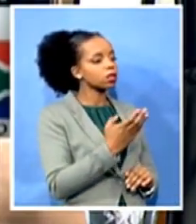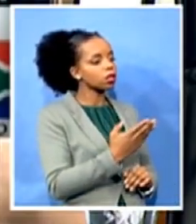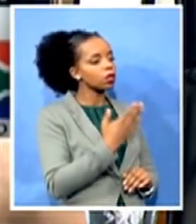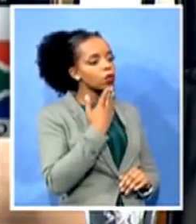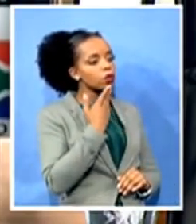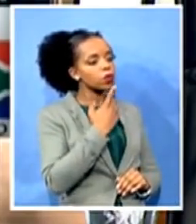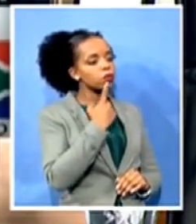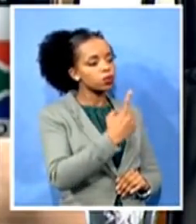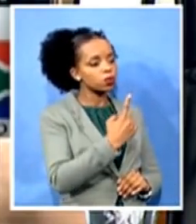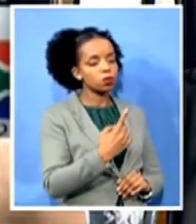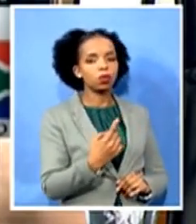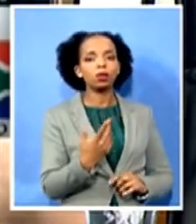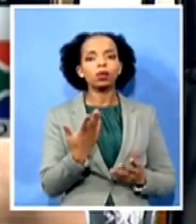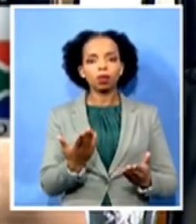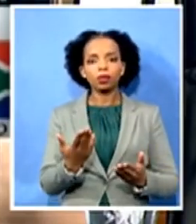time was